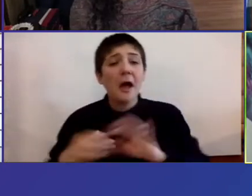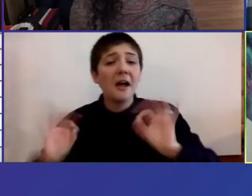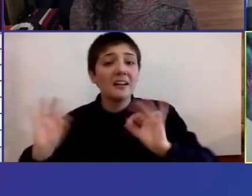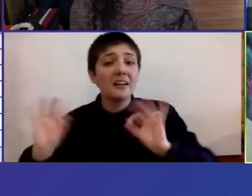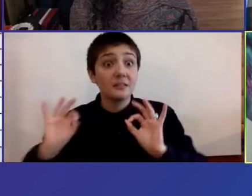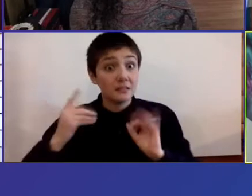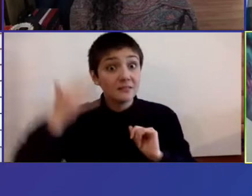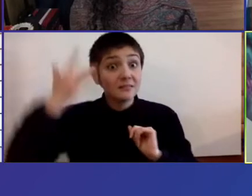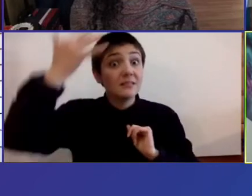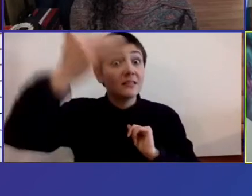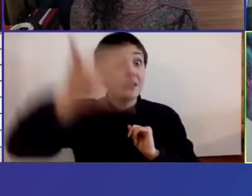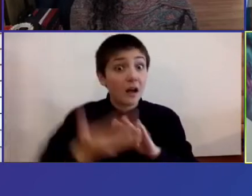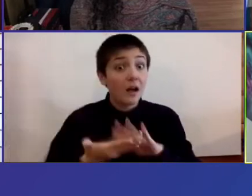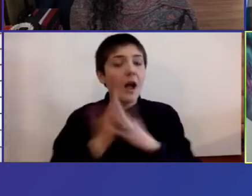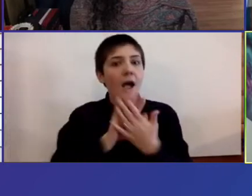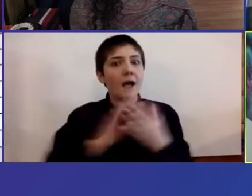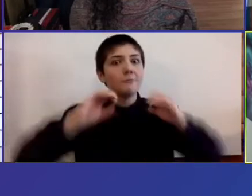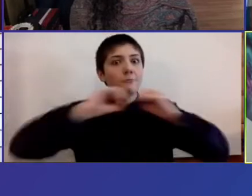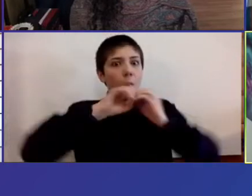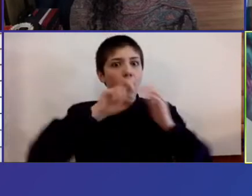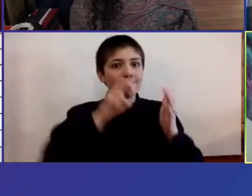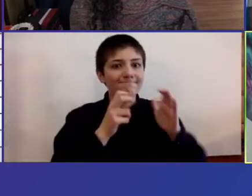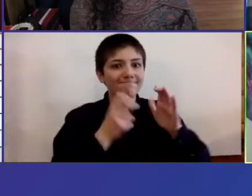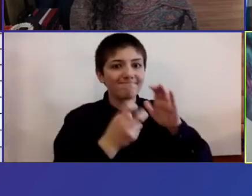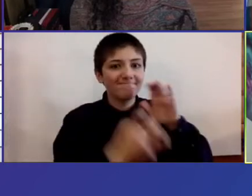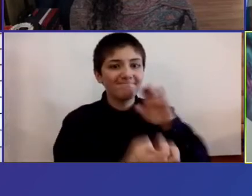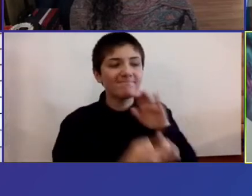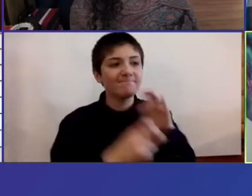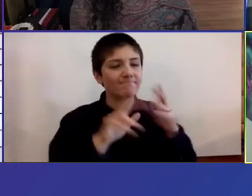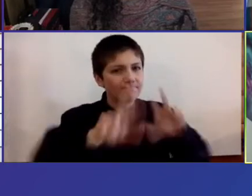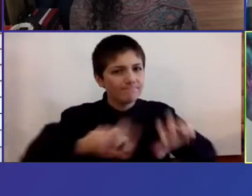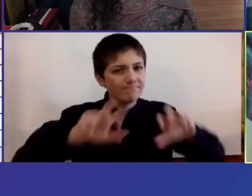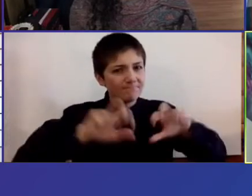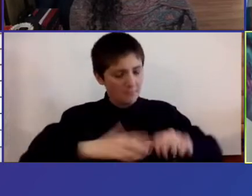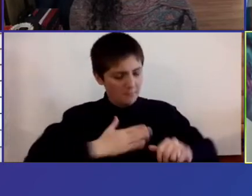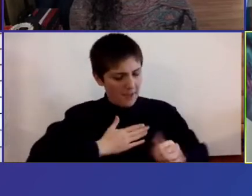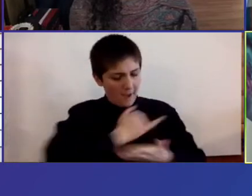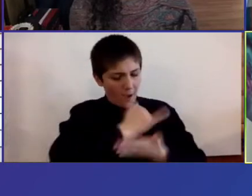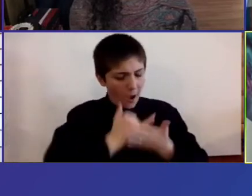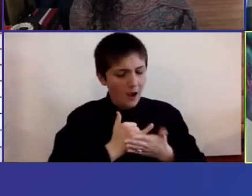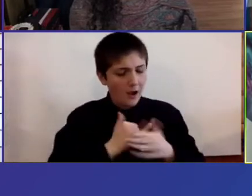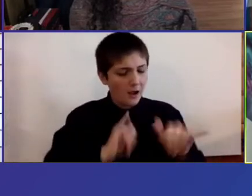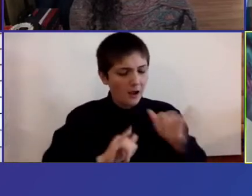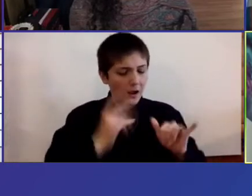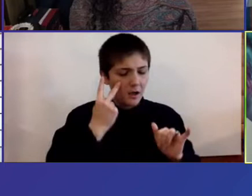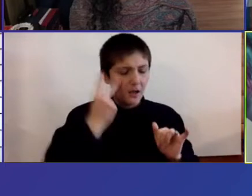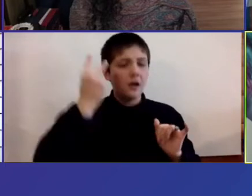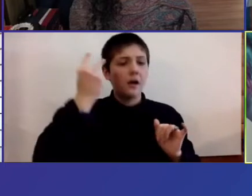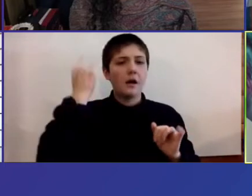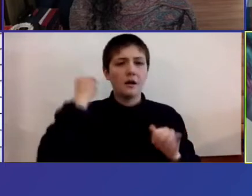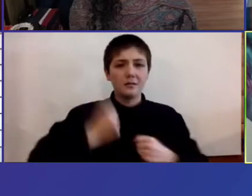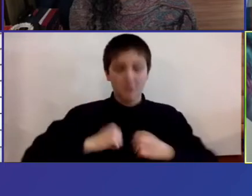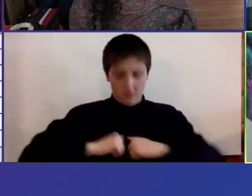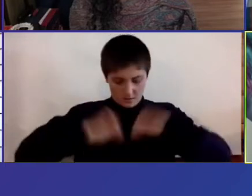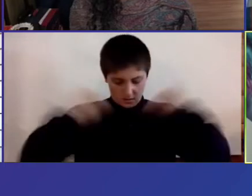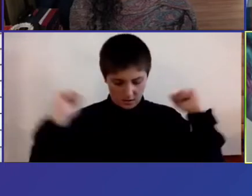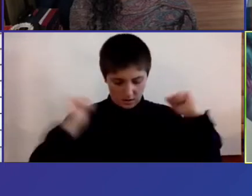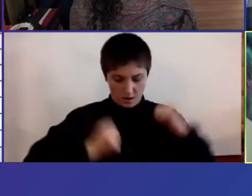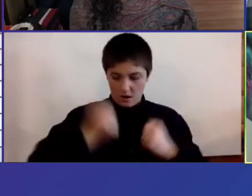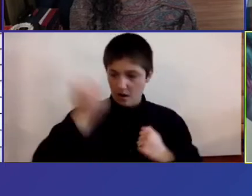going deeper into my craft. Then I realized, oh, yes, Yes, this